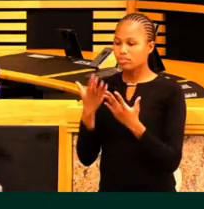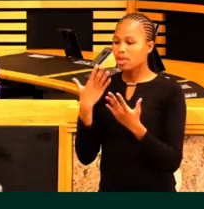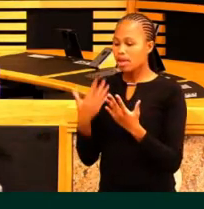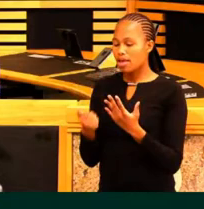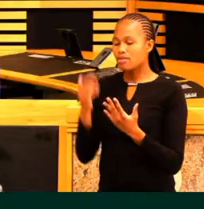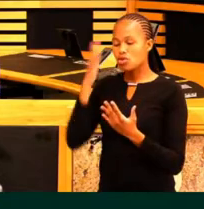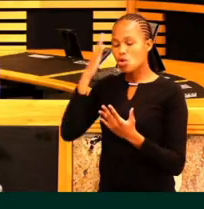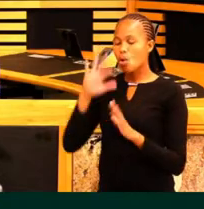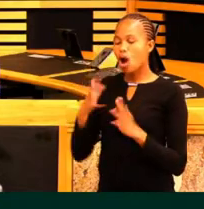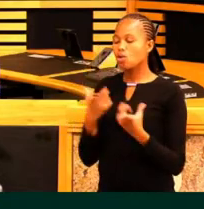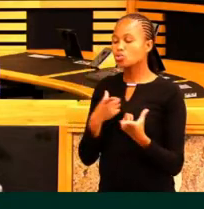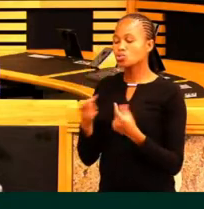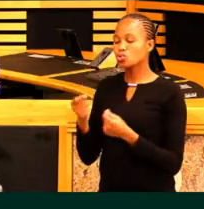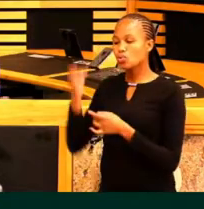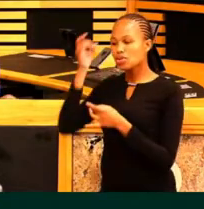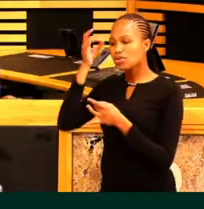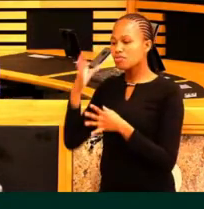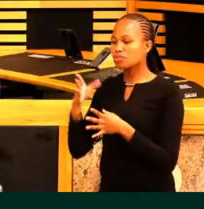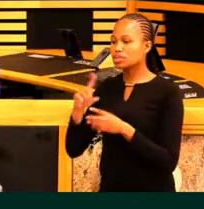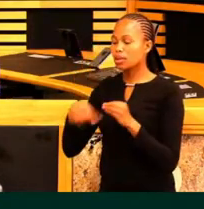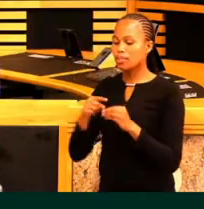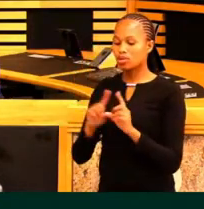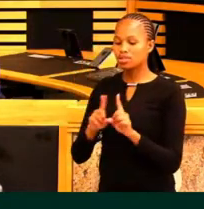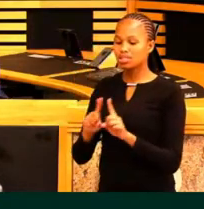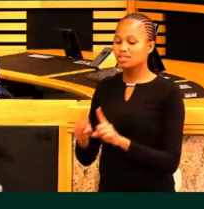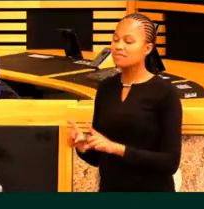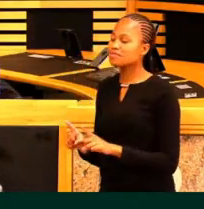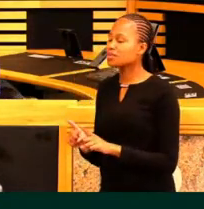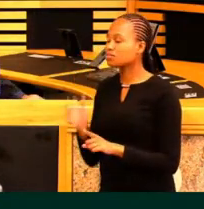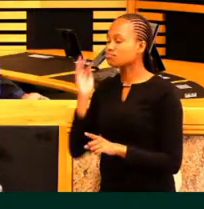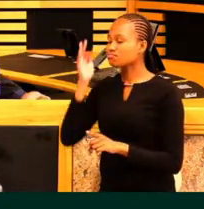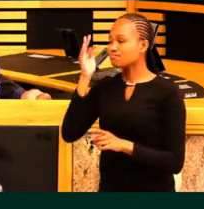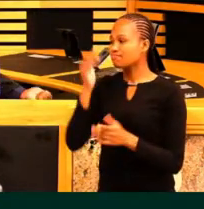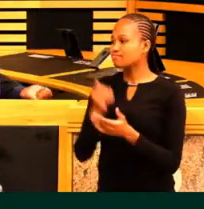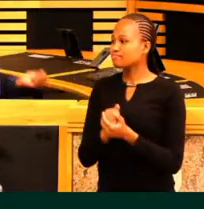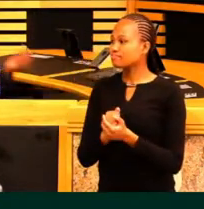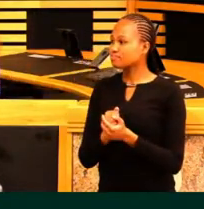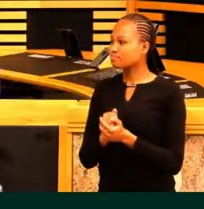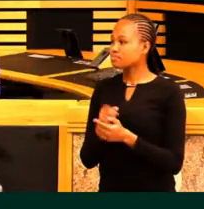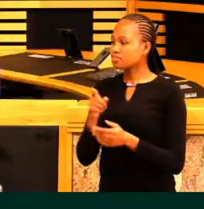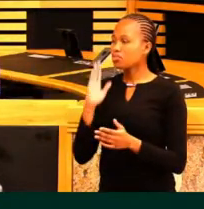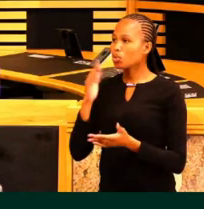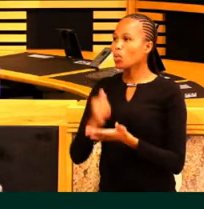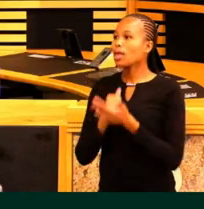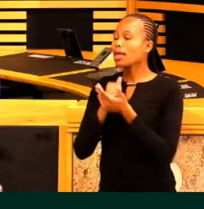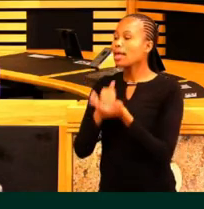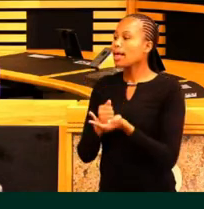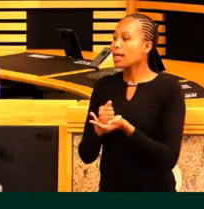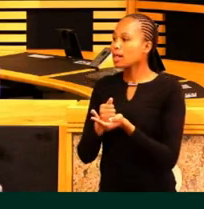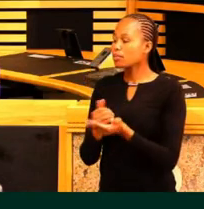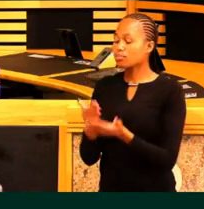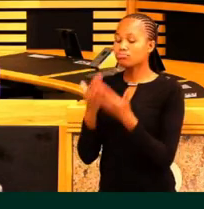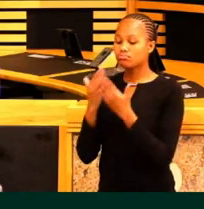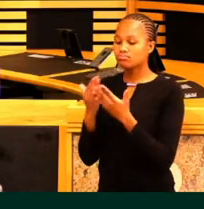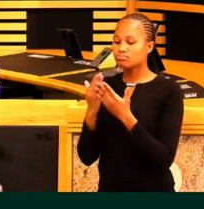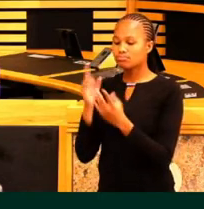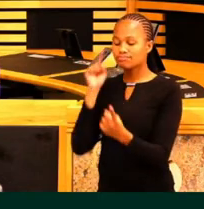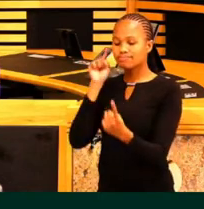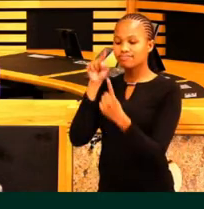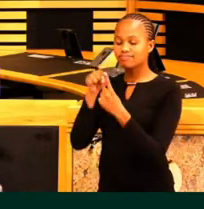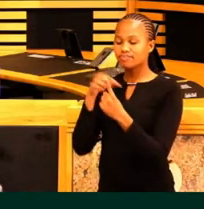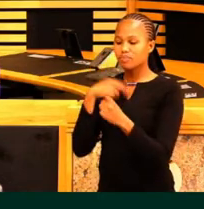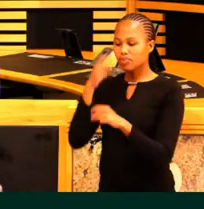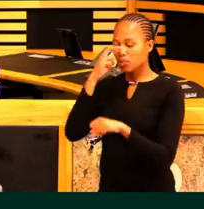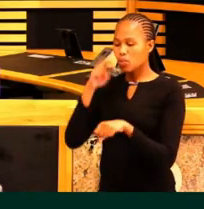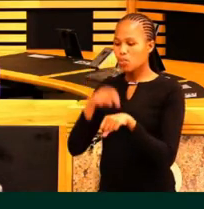and information about different careers the exhibitions will help the Learners to have a purpose we need a generation